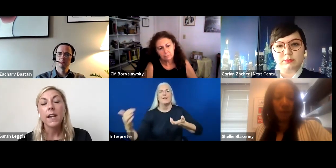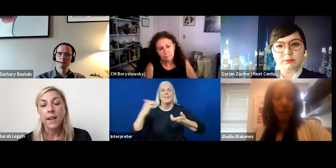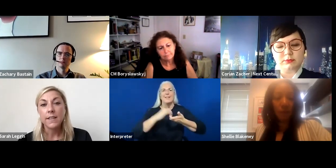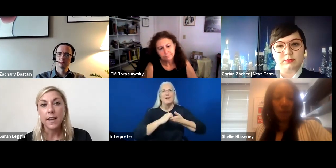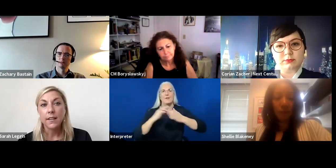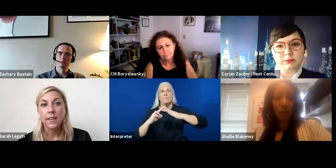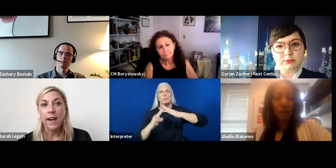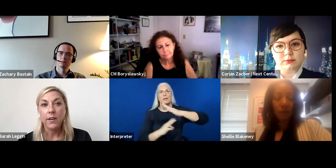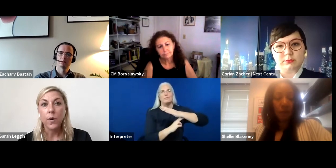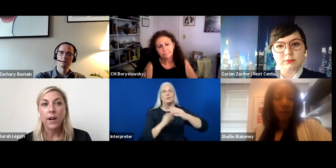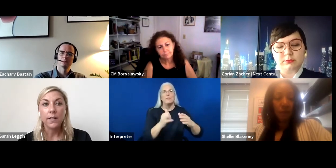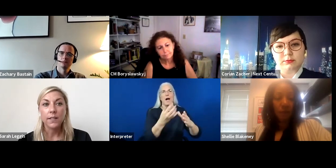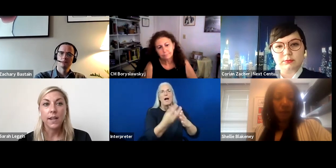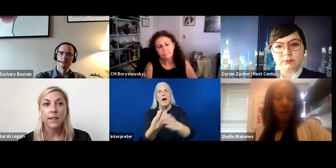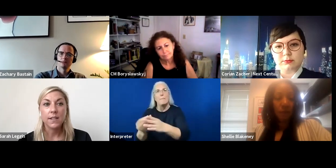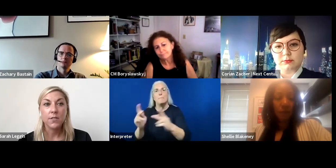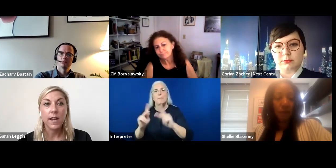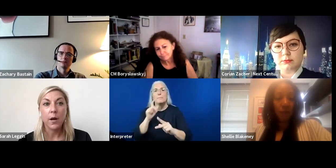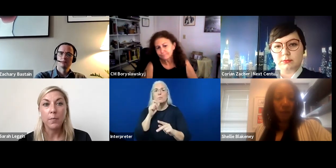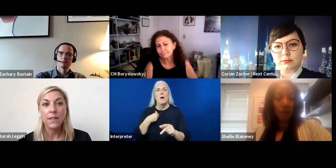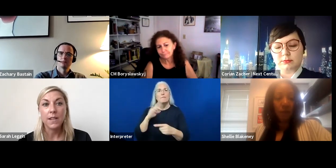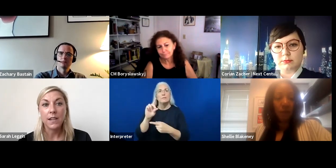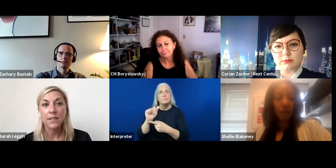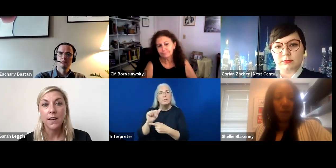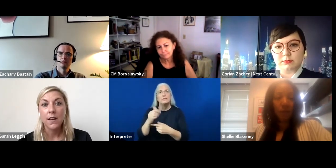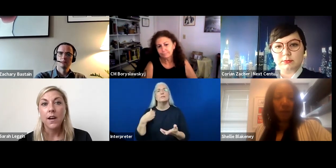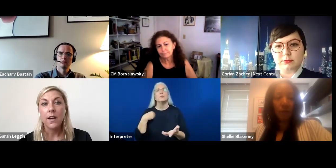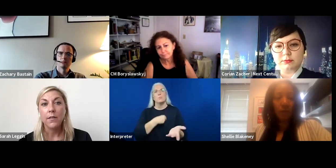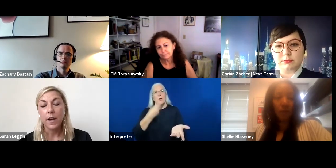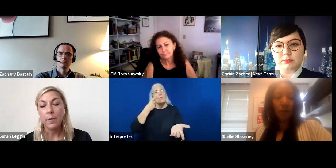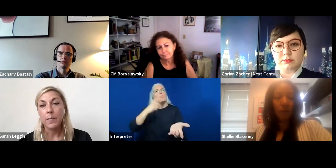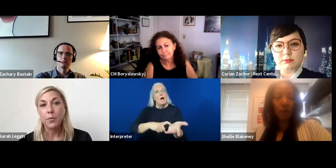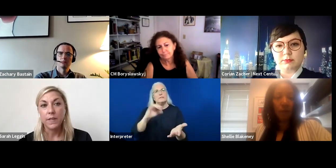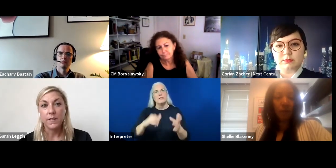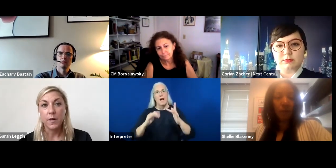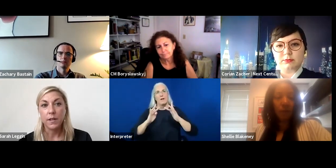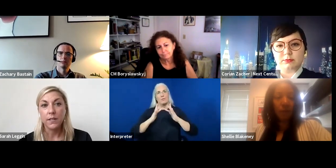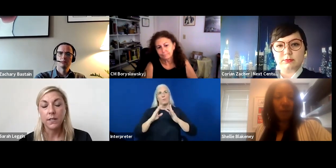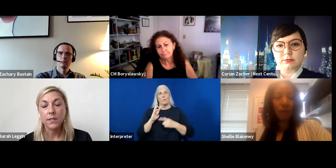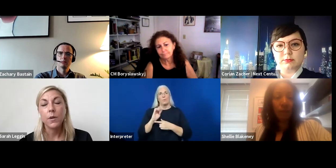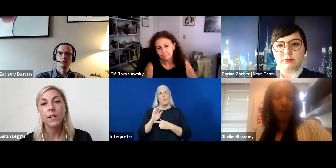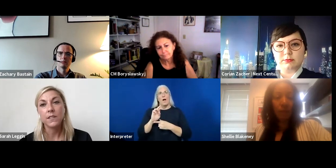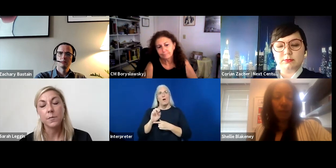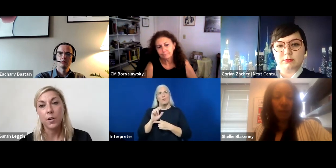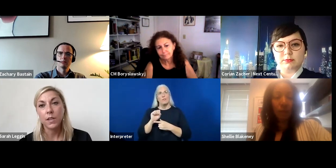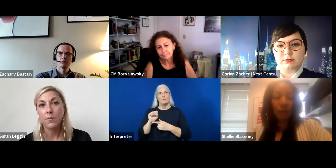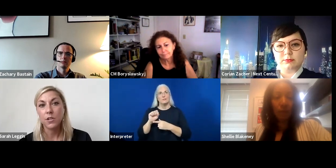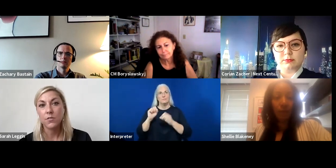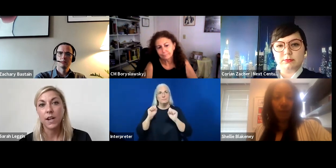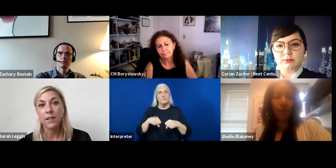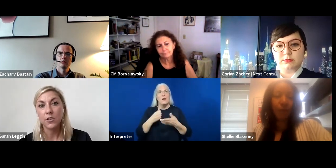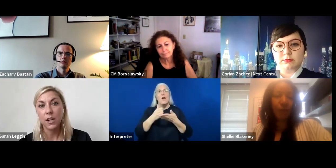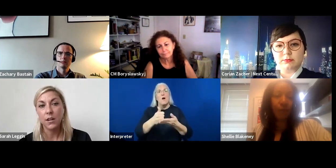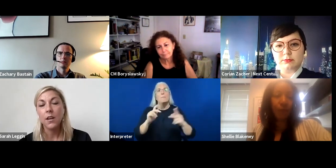by recognizing that wireless can continue to help meet the needs of people with disabilities. So we really support the